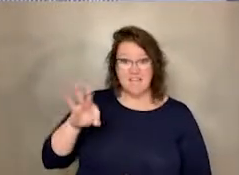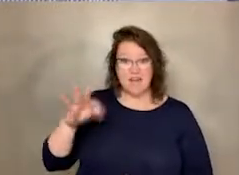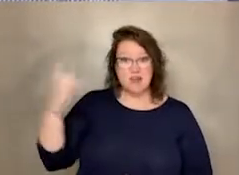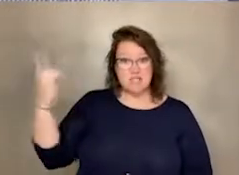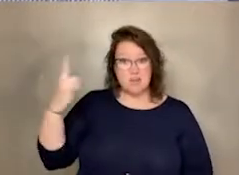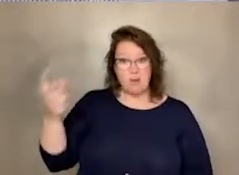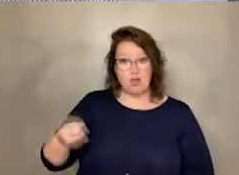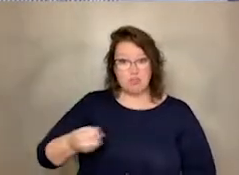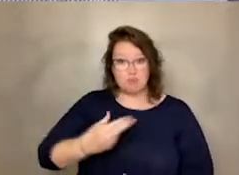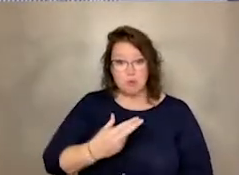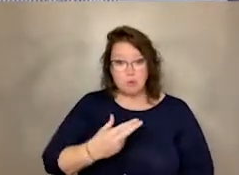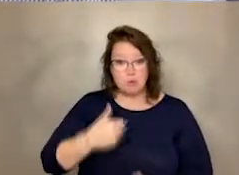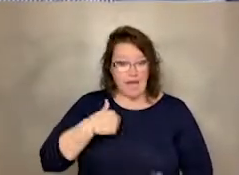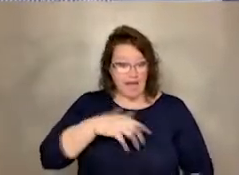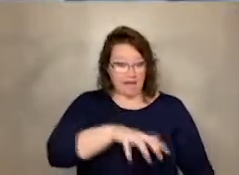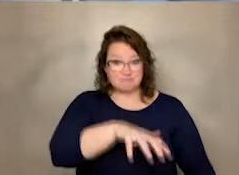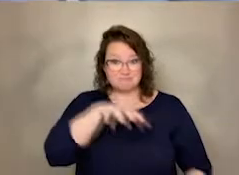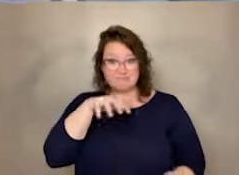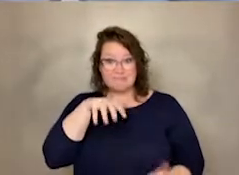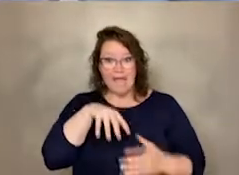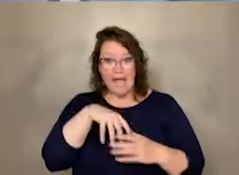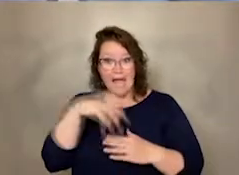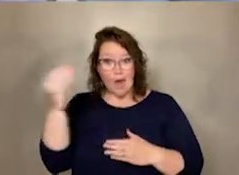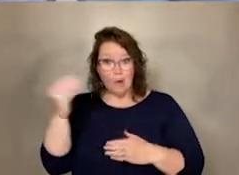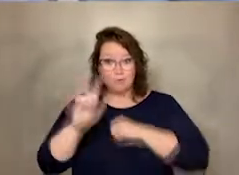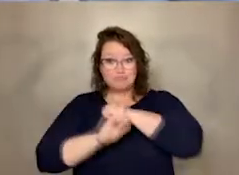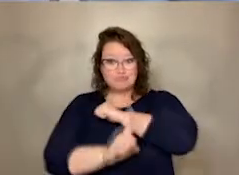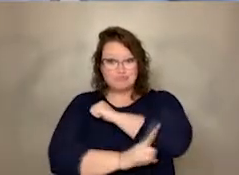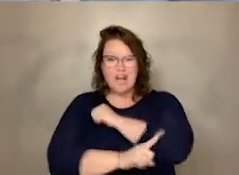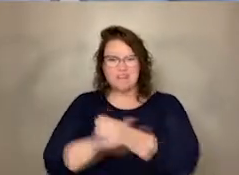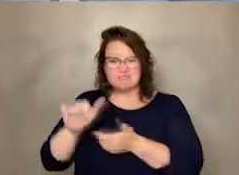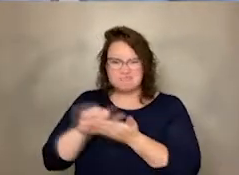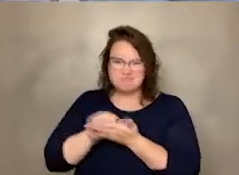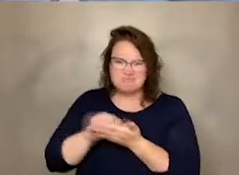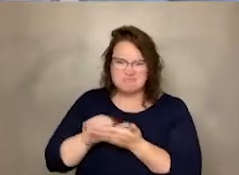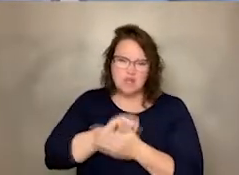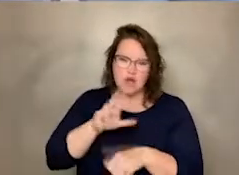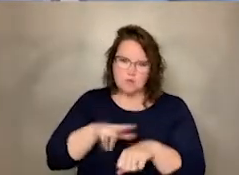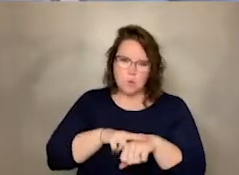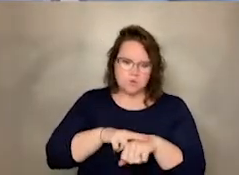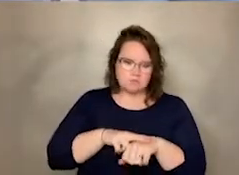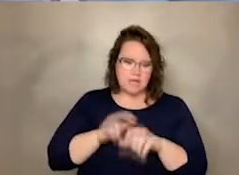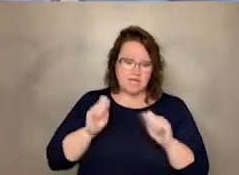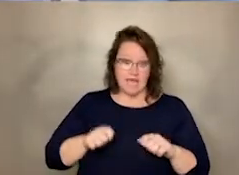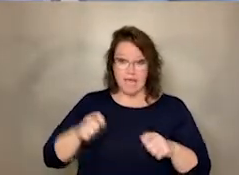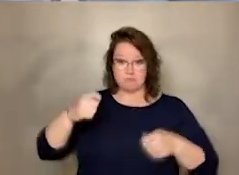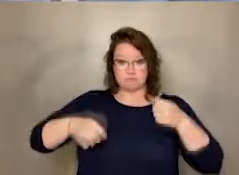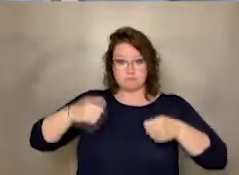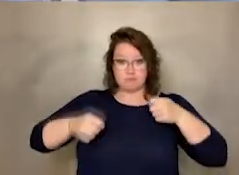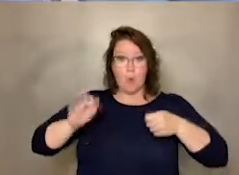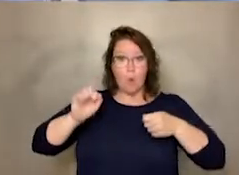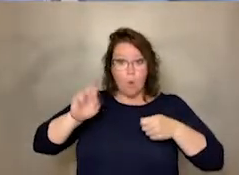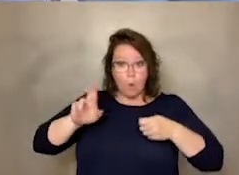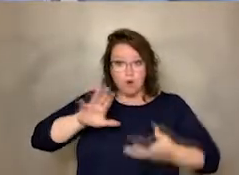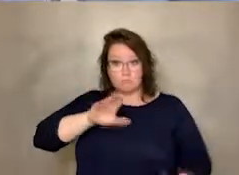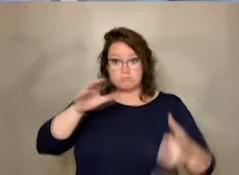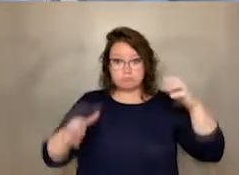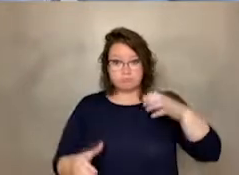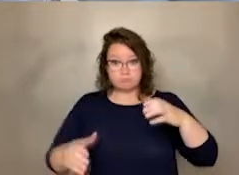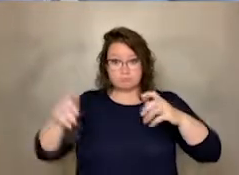of the trash, cleaned it up, of course. And you can hit it on the bottom or the